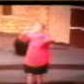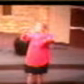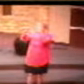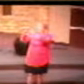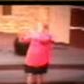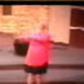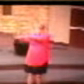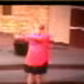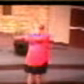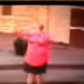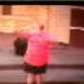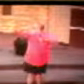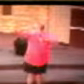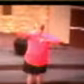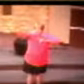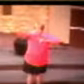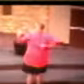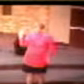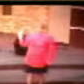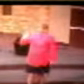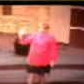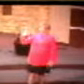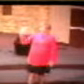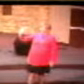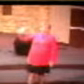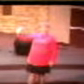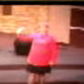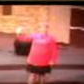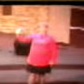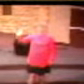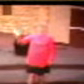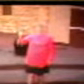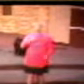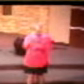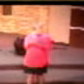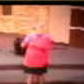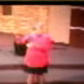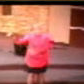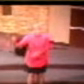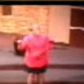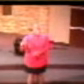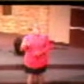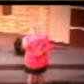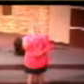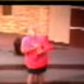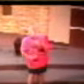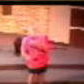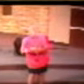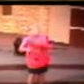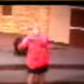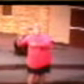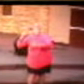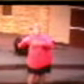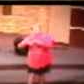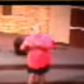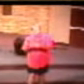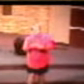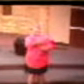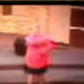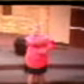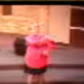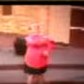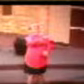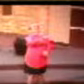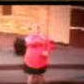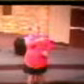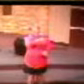There you are. Hi, Sally. I love Sally. I just had to stop and say that. Sally and I go way